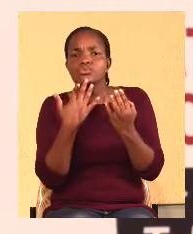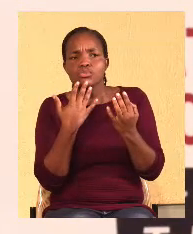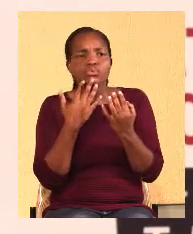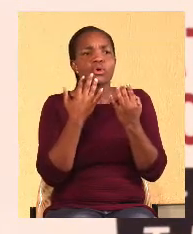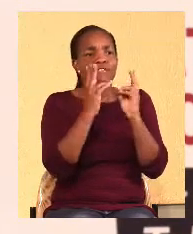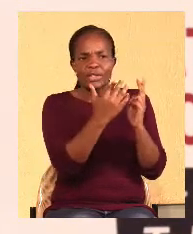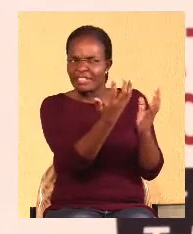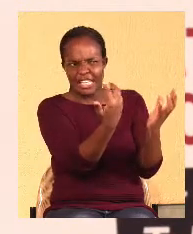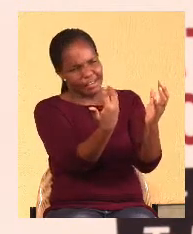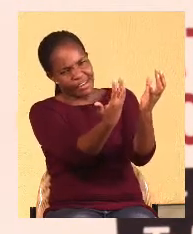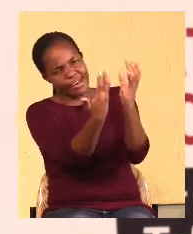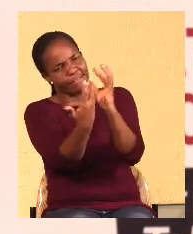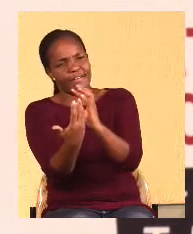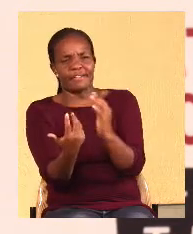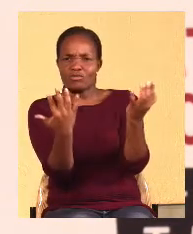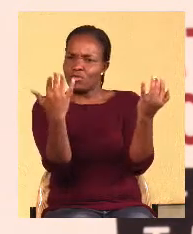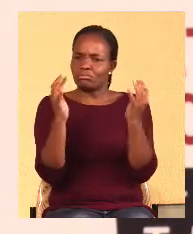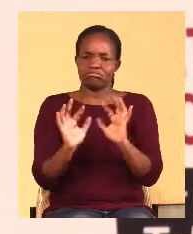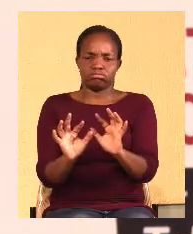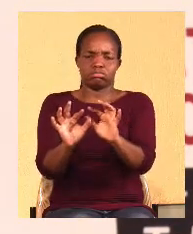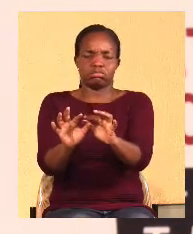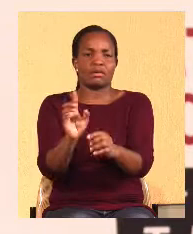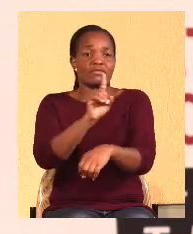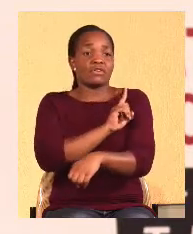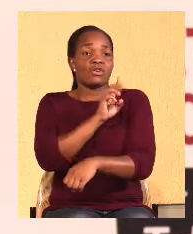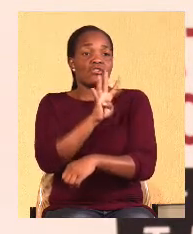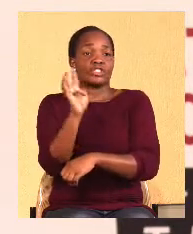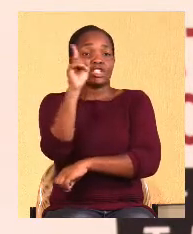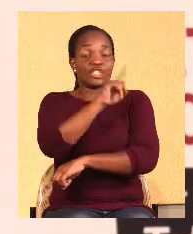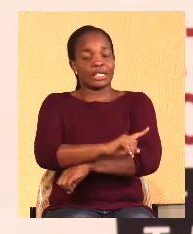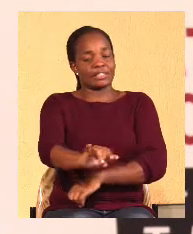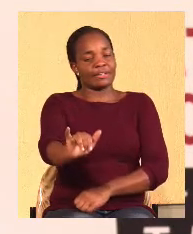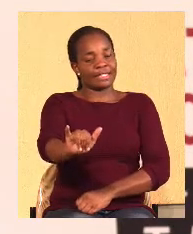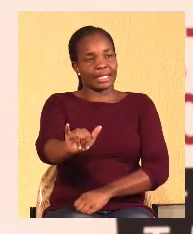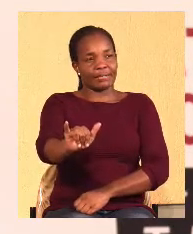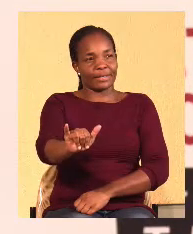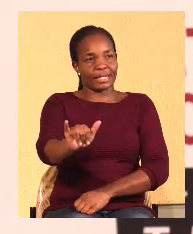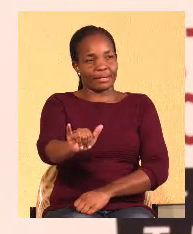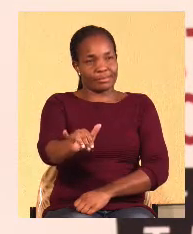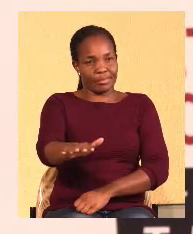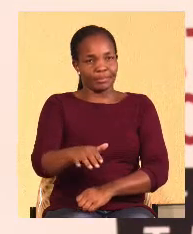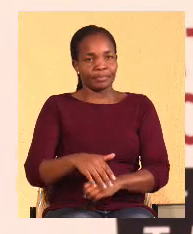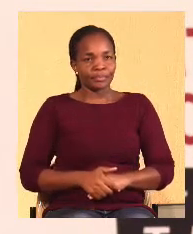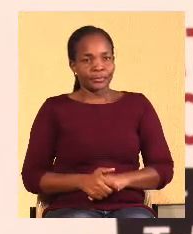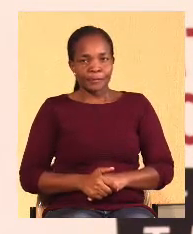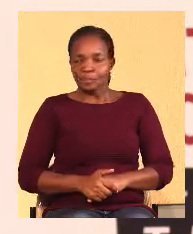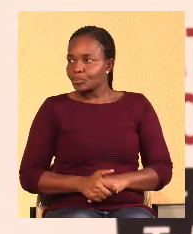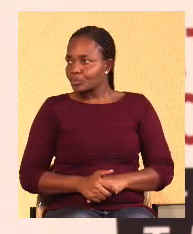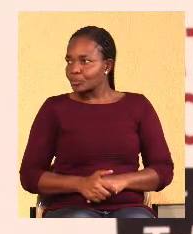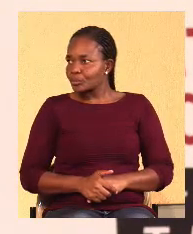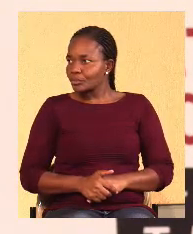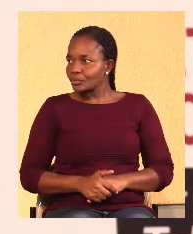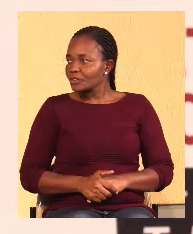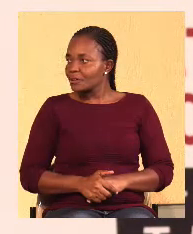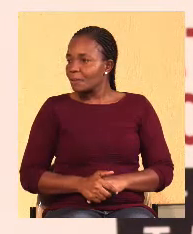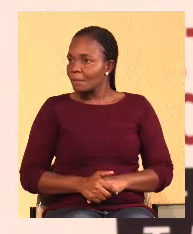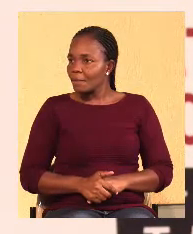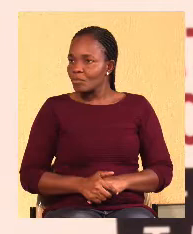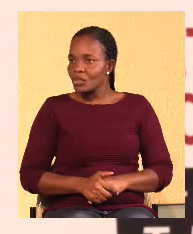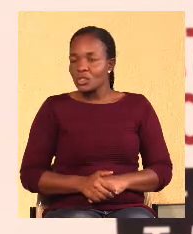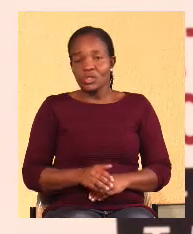in the case of COVID, because each disease is having its own dimension. So because of the